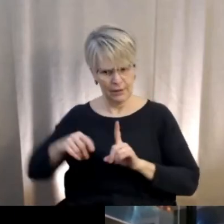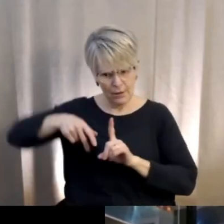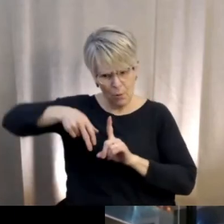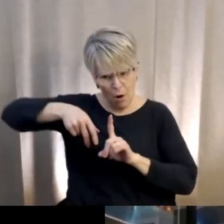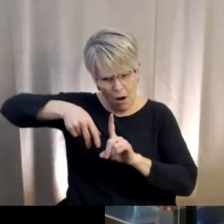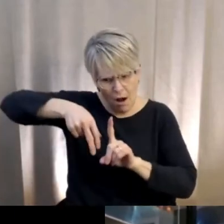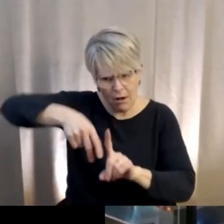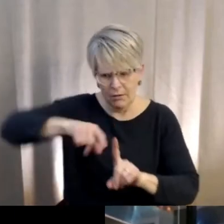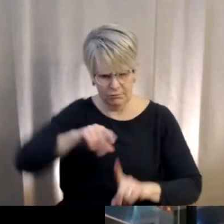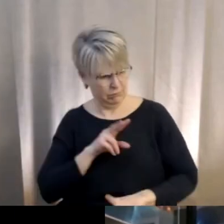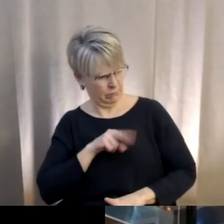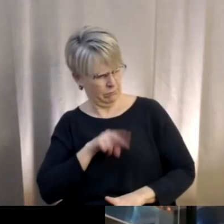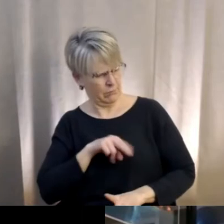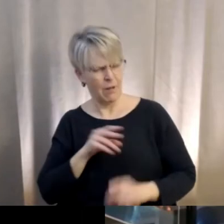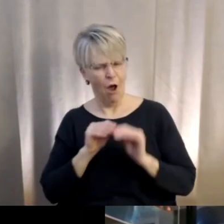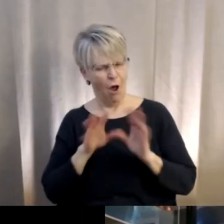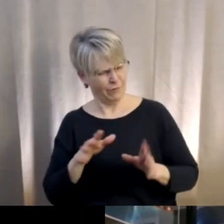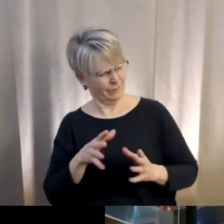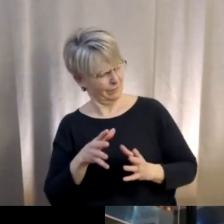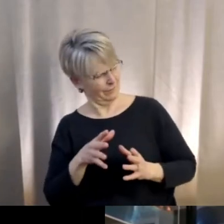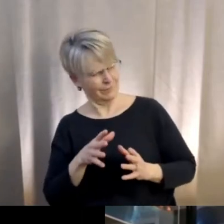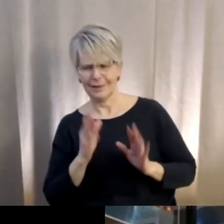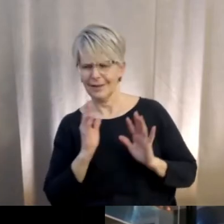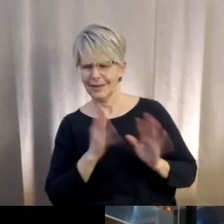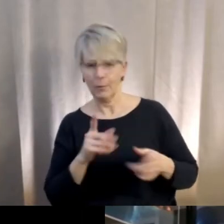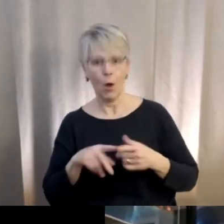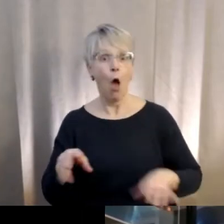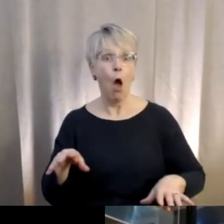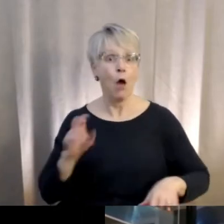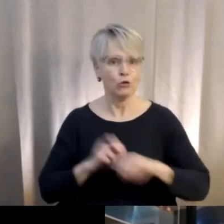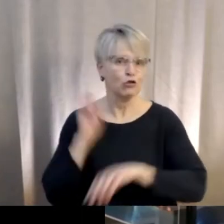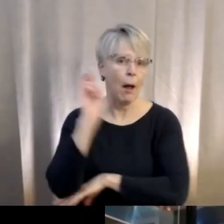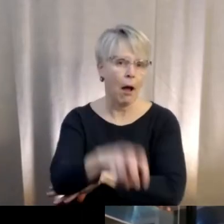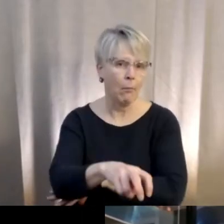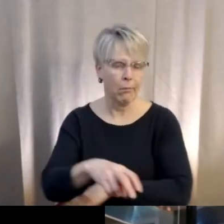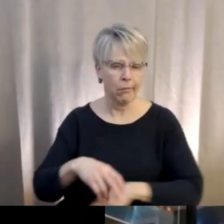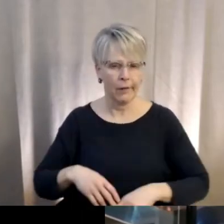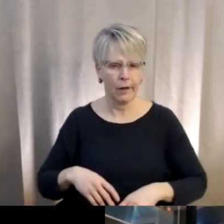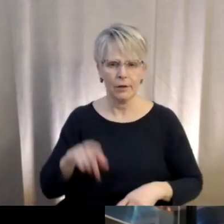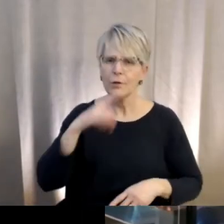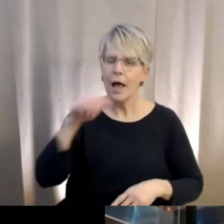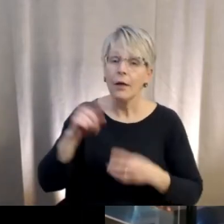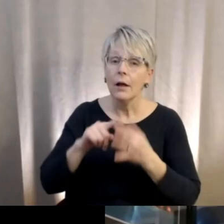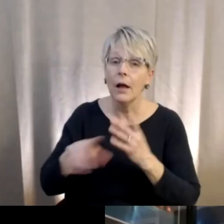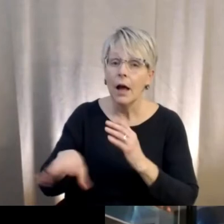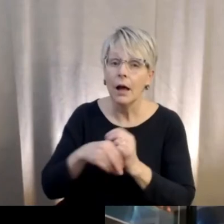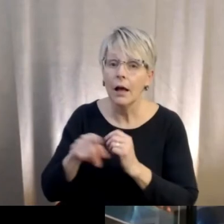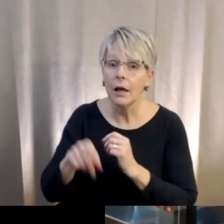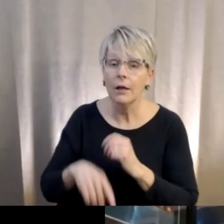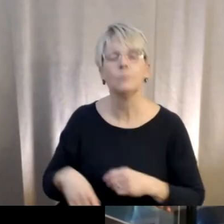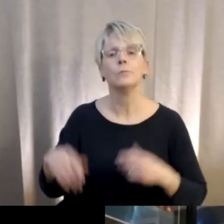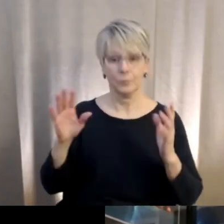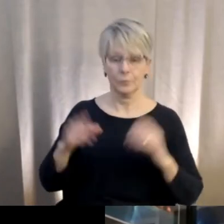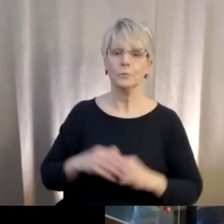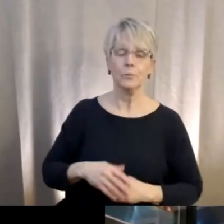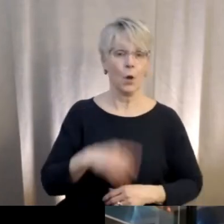things. That's a learning for sure. What were some of the other ones? You said you had a couple that you'd. Well, one is like